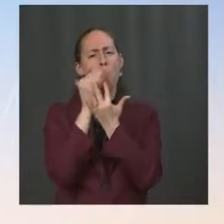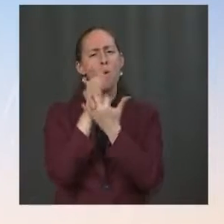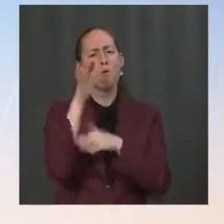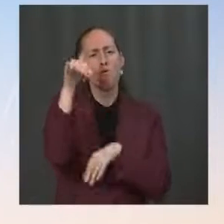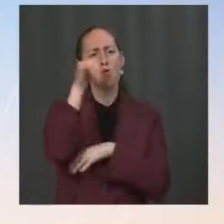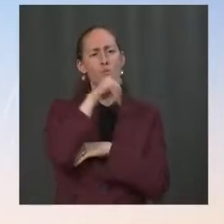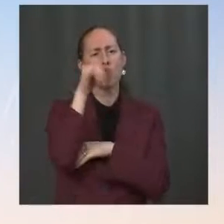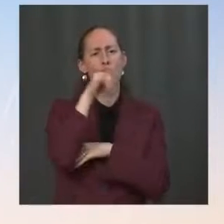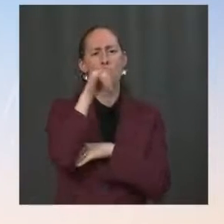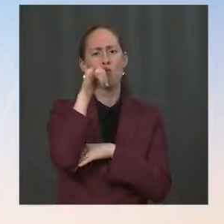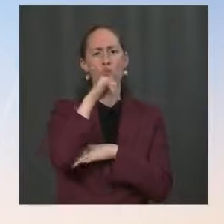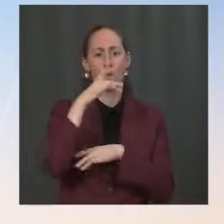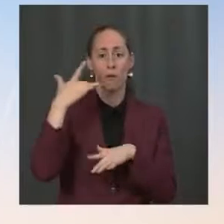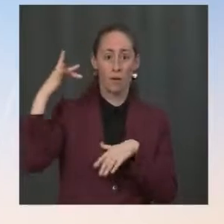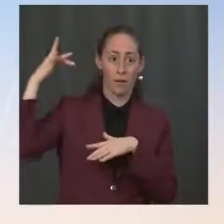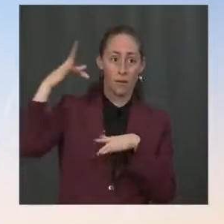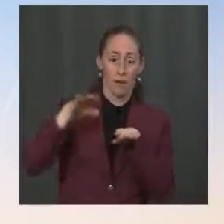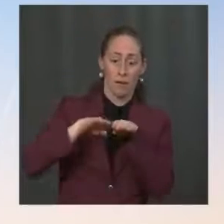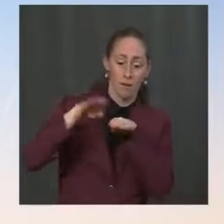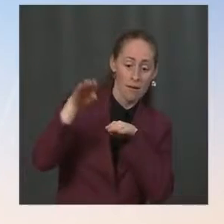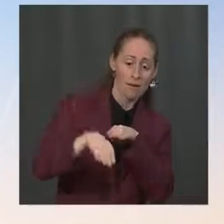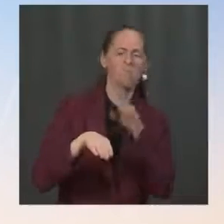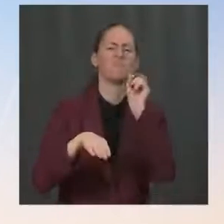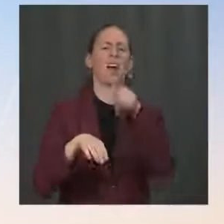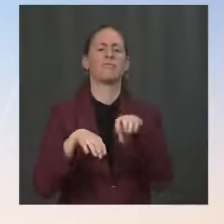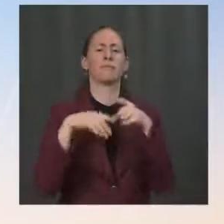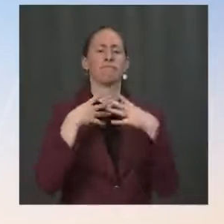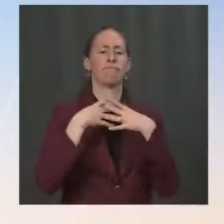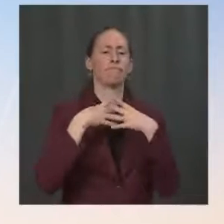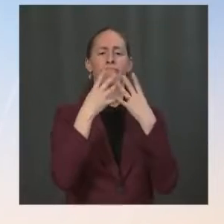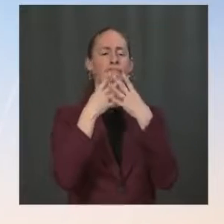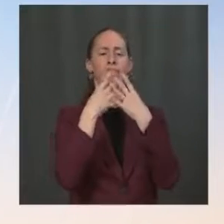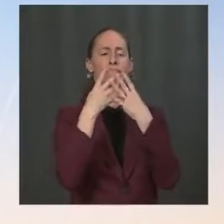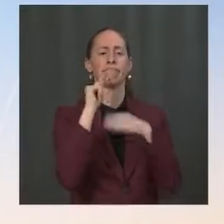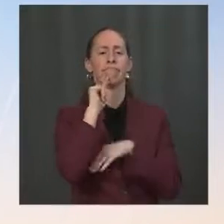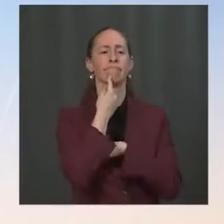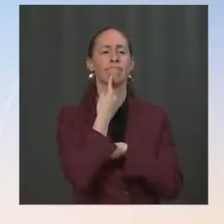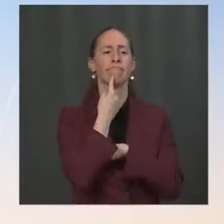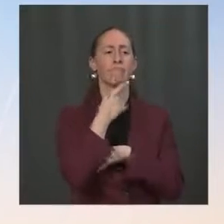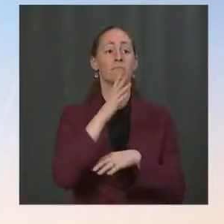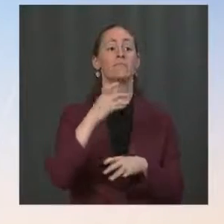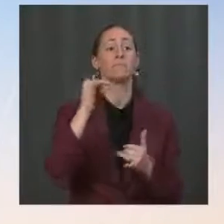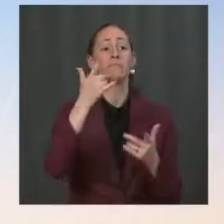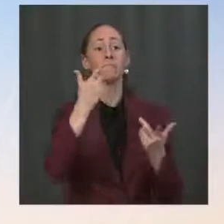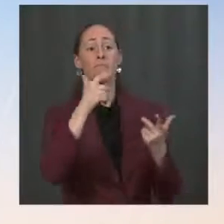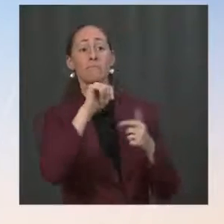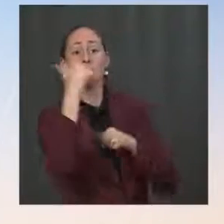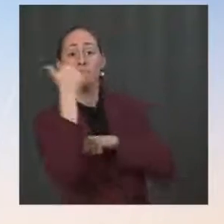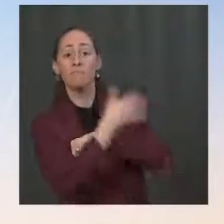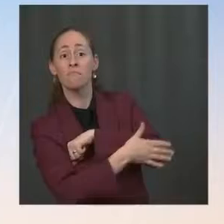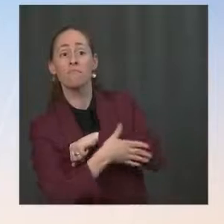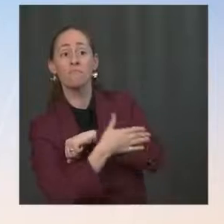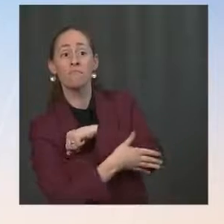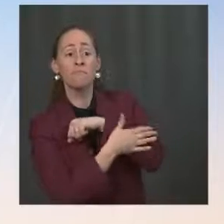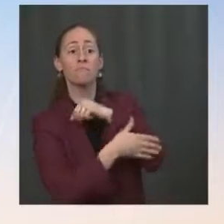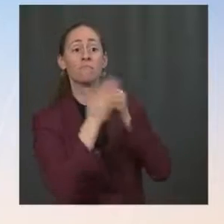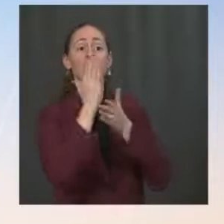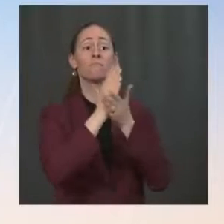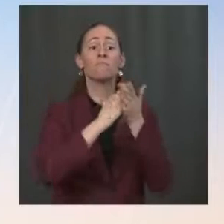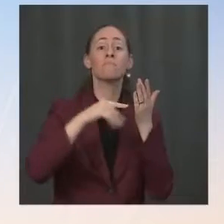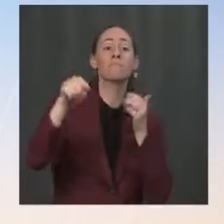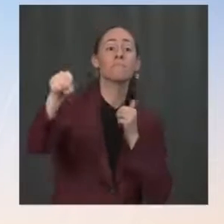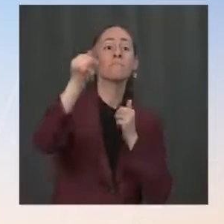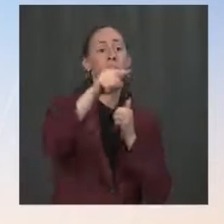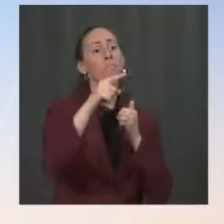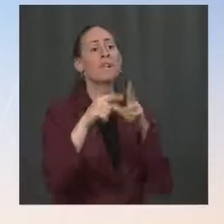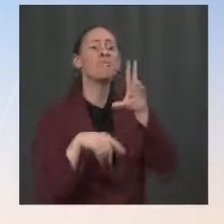soil. We also know that there are some people in this country, even some in Congress, who may not want to have people from another country come